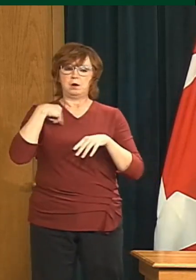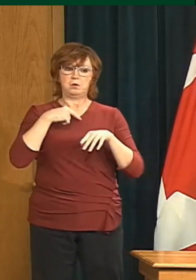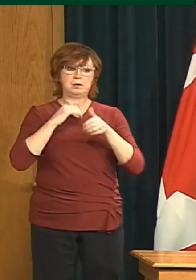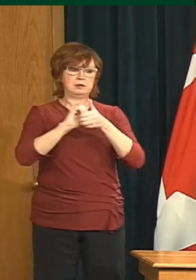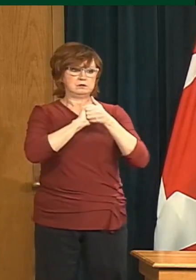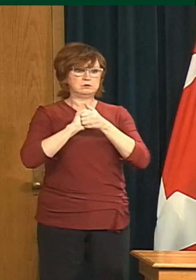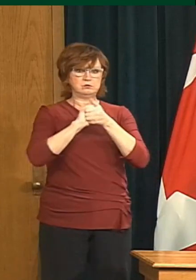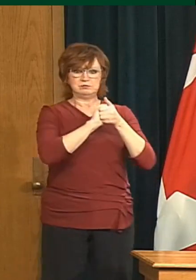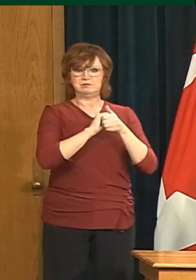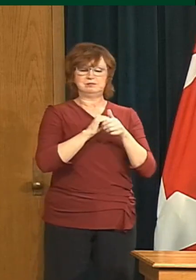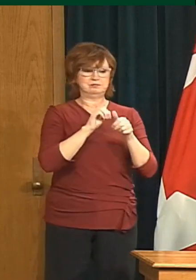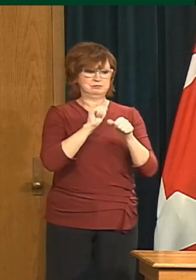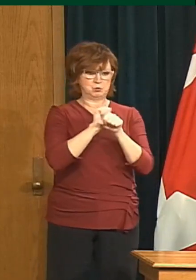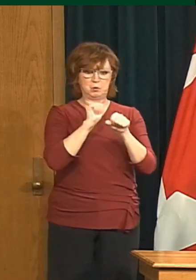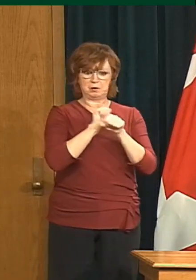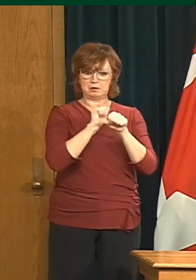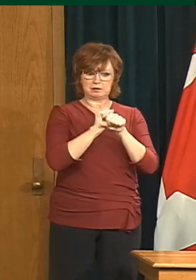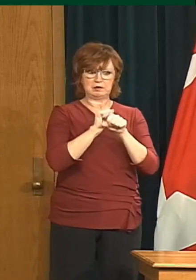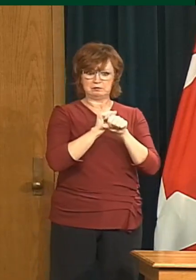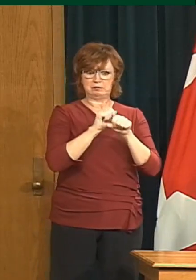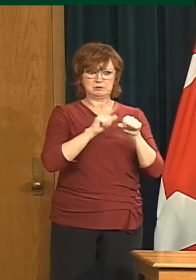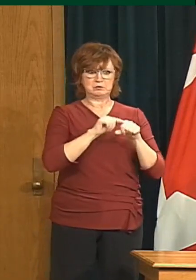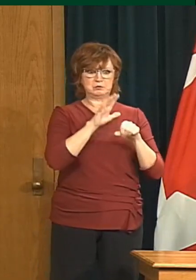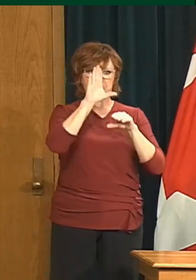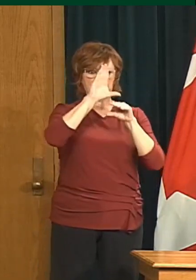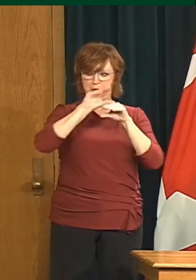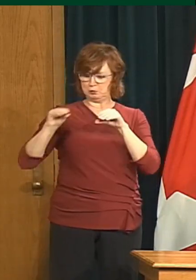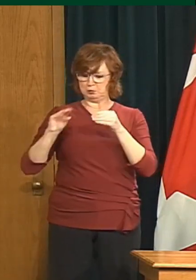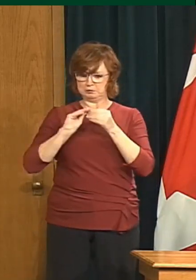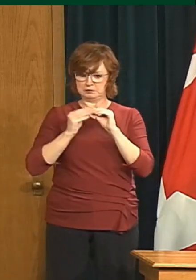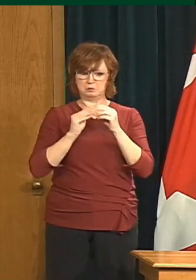I say thank you, Saskatchewan. Dr. Shahab?